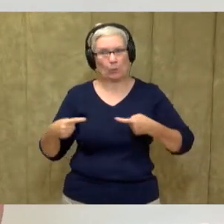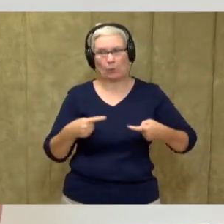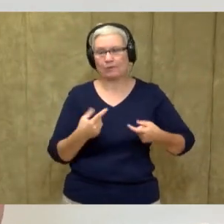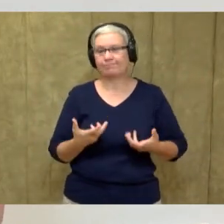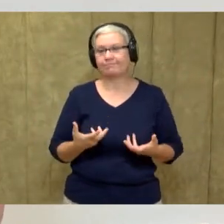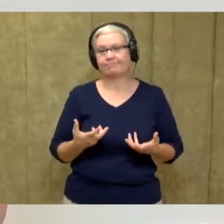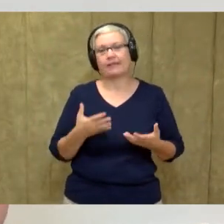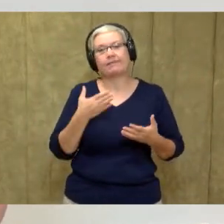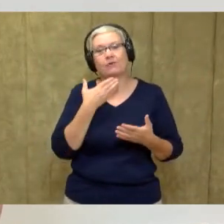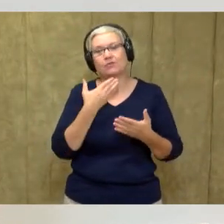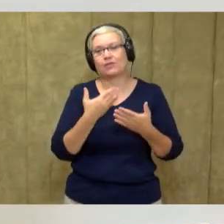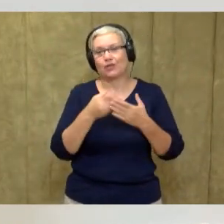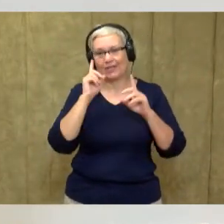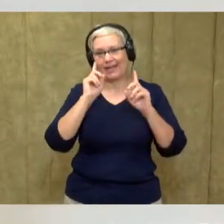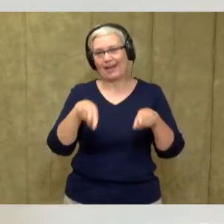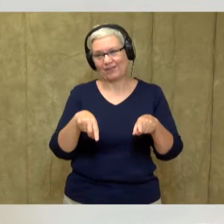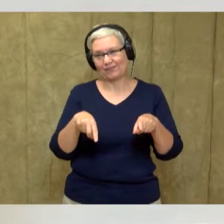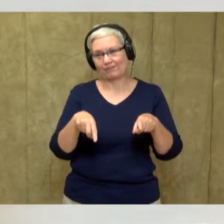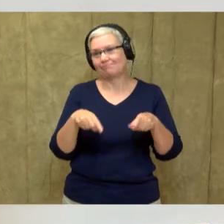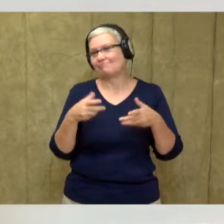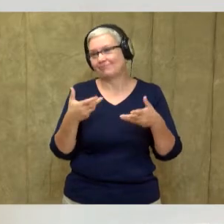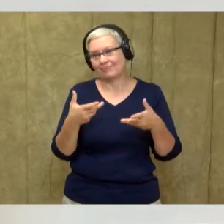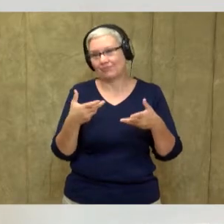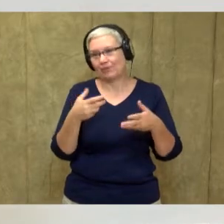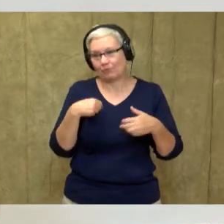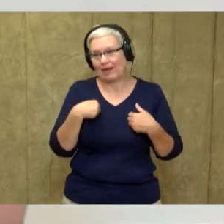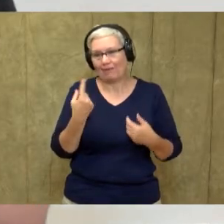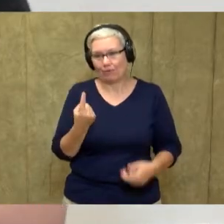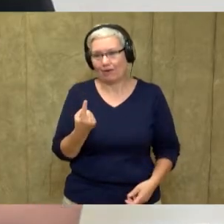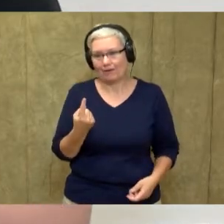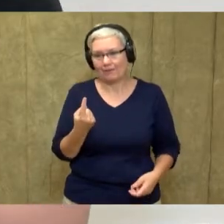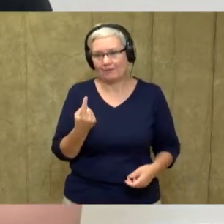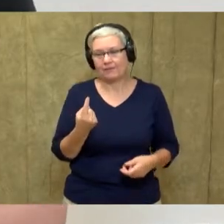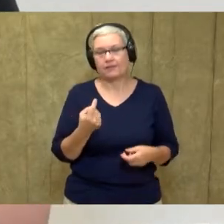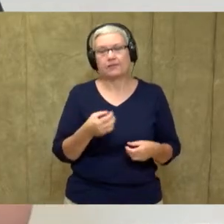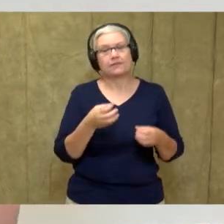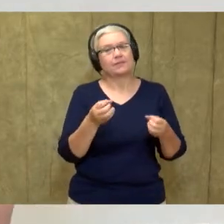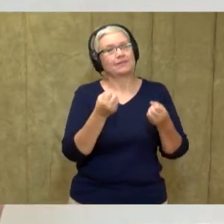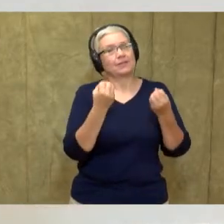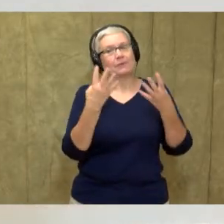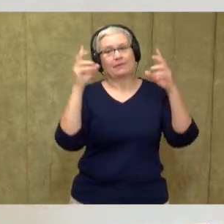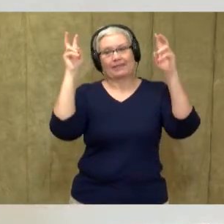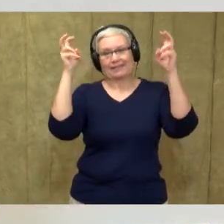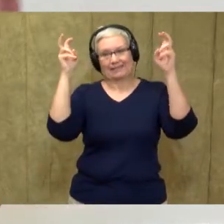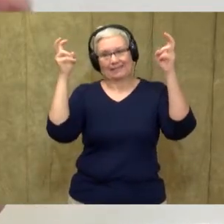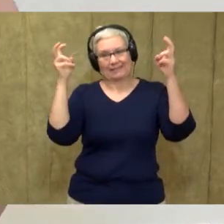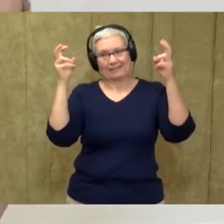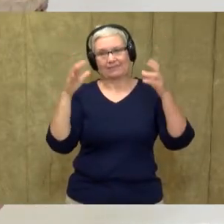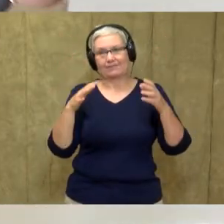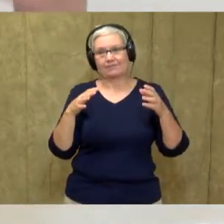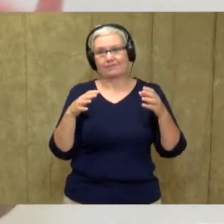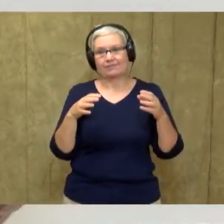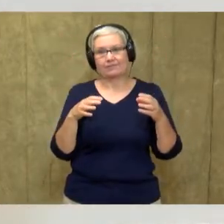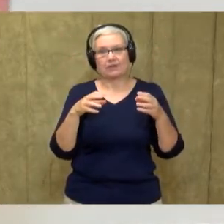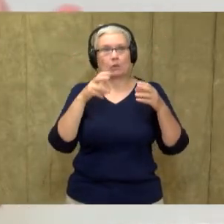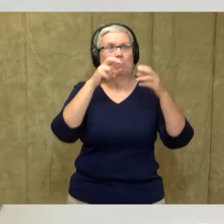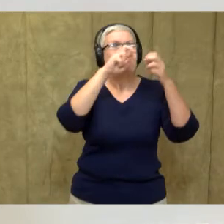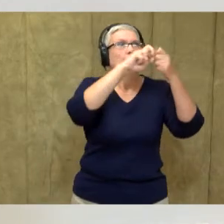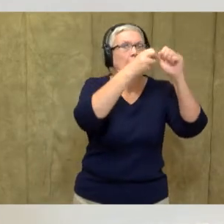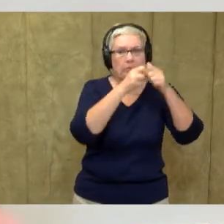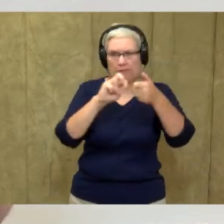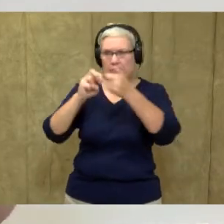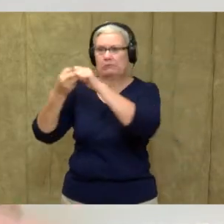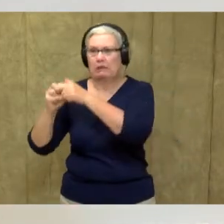good answer, we'd have a good answer. But so many topics are I see all these problems with